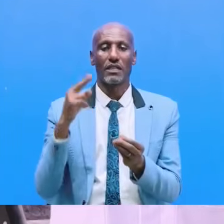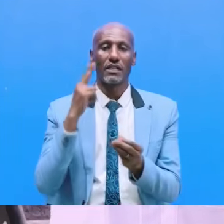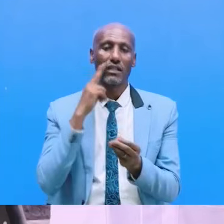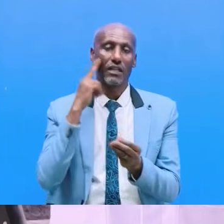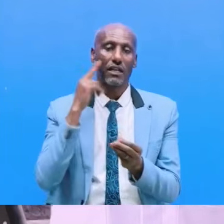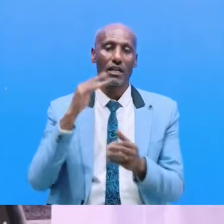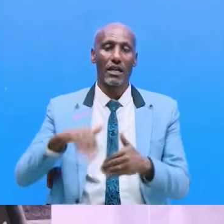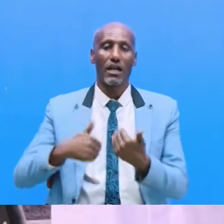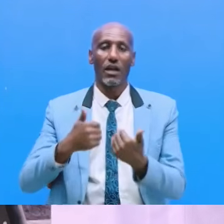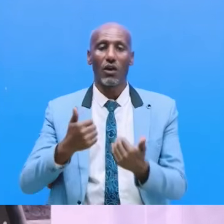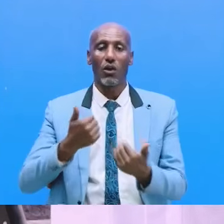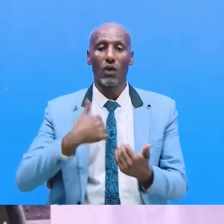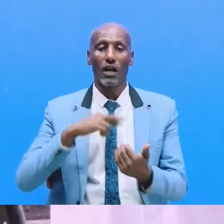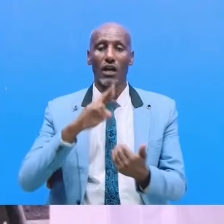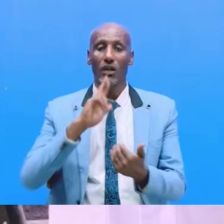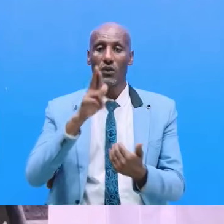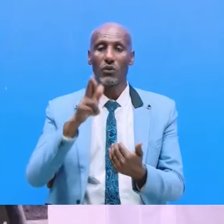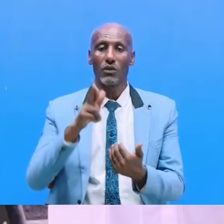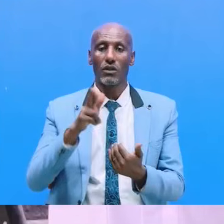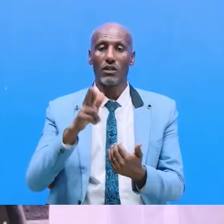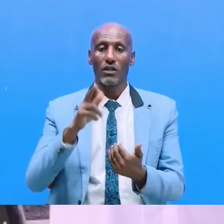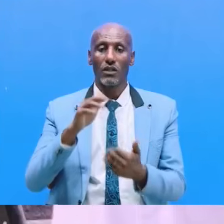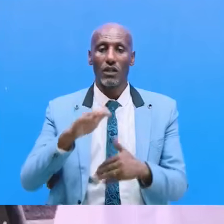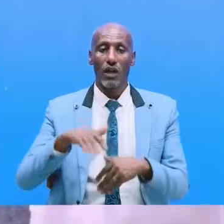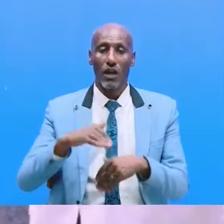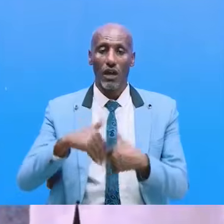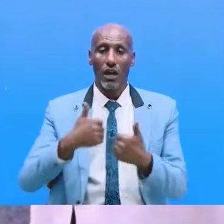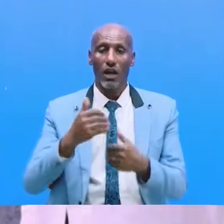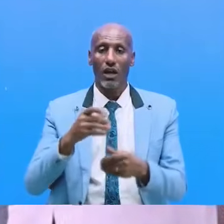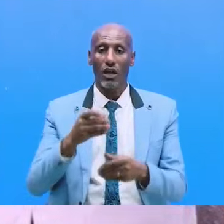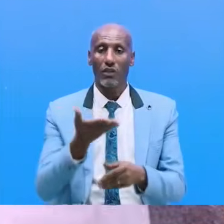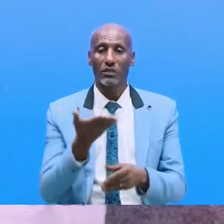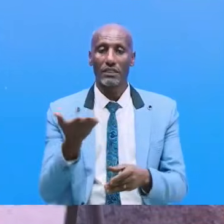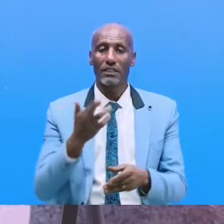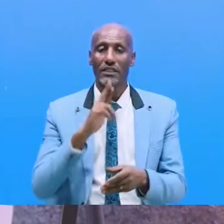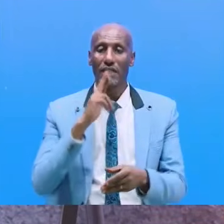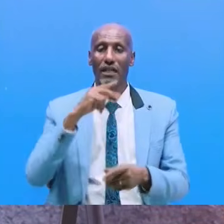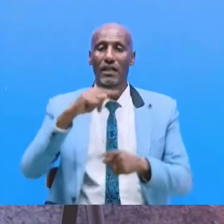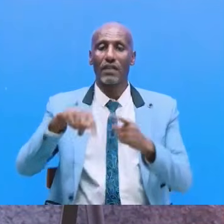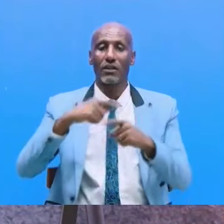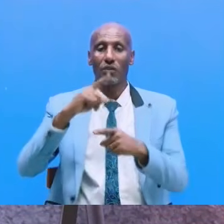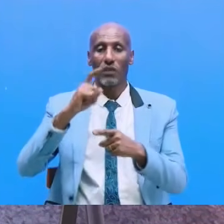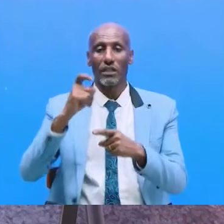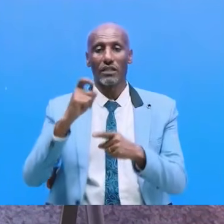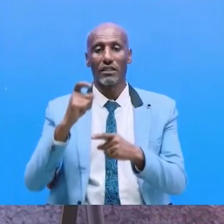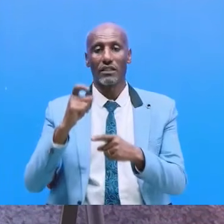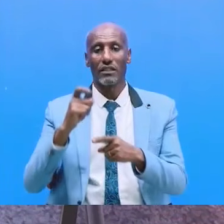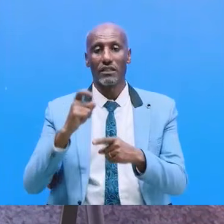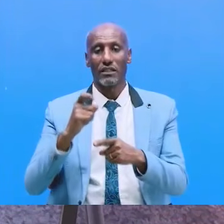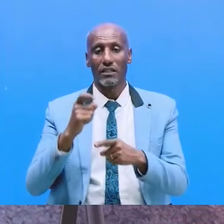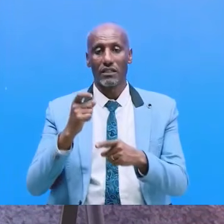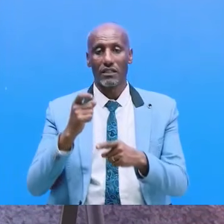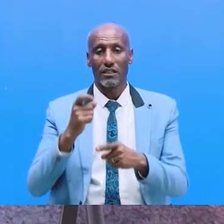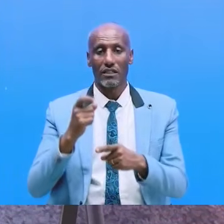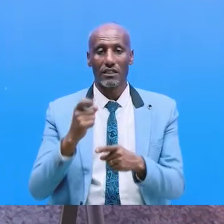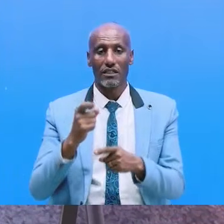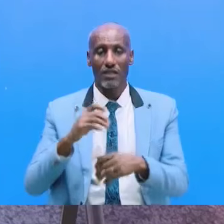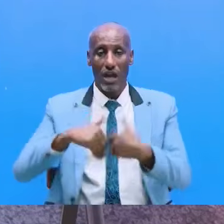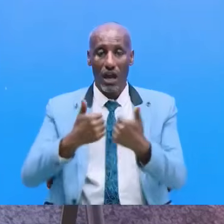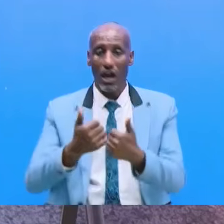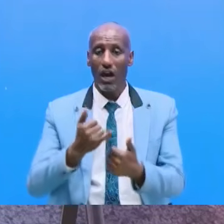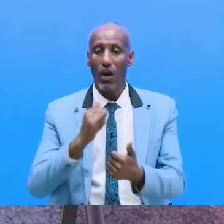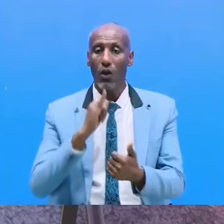how are you, how do you do, how things are going, and also how is everything. This is the method,